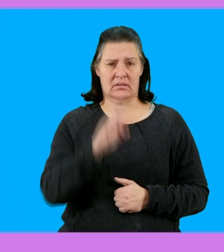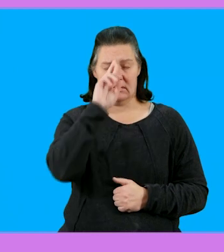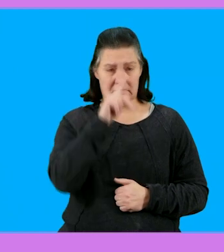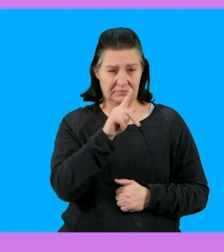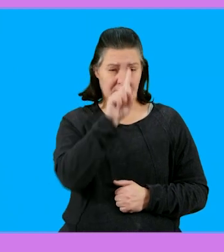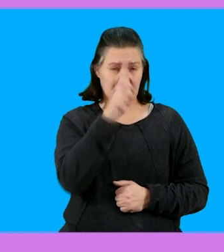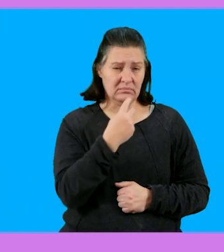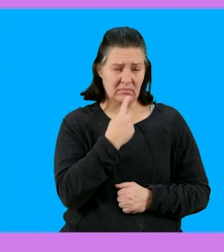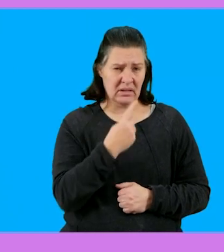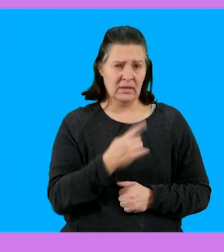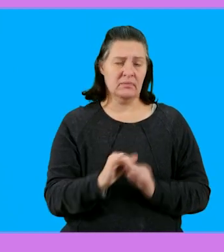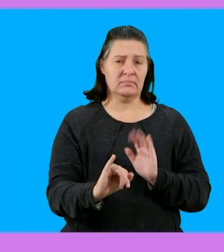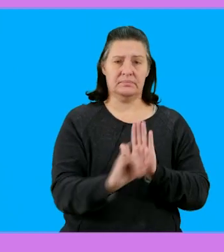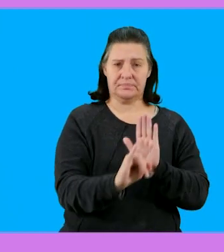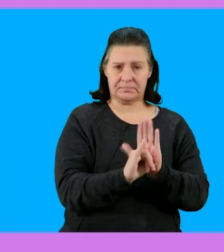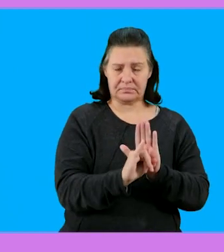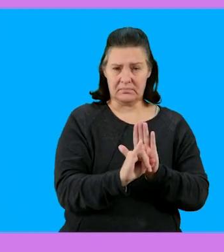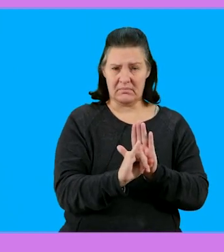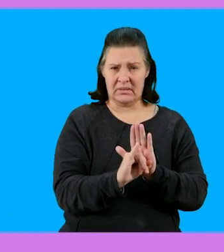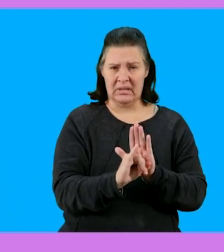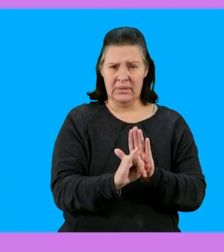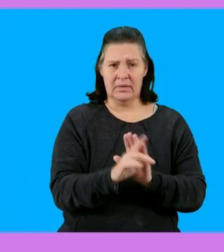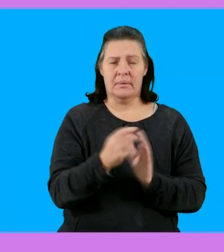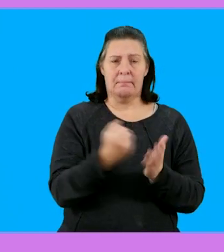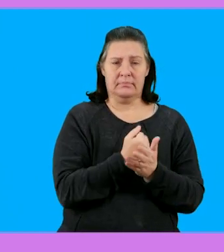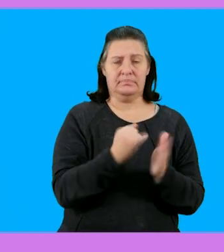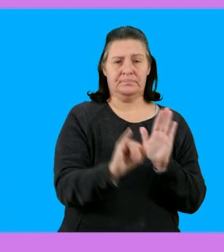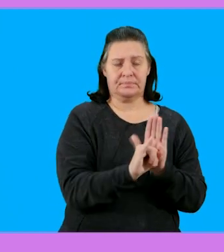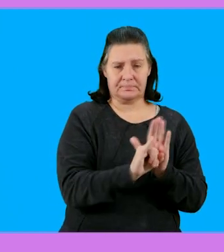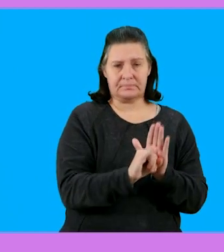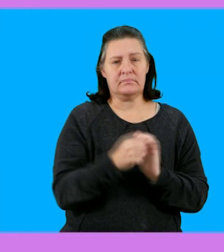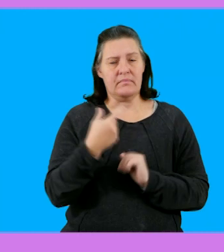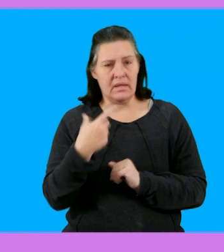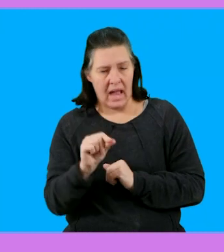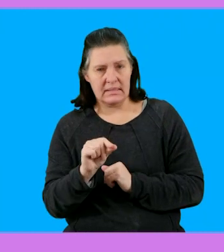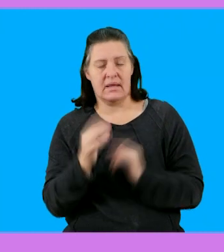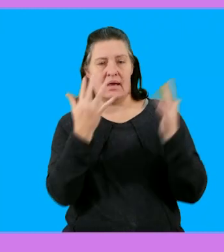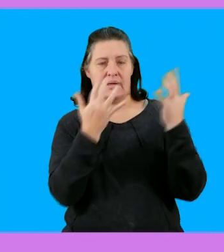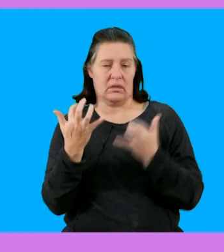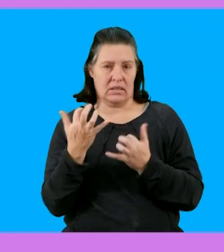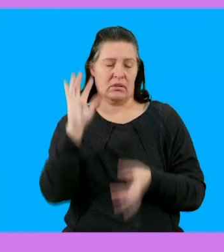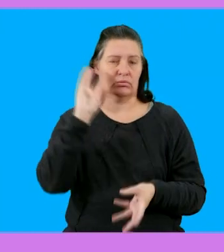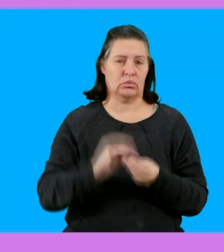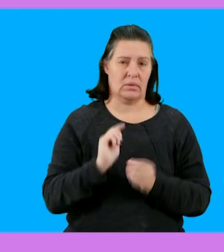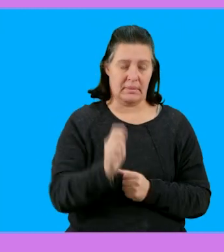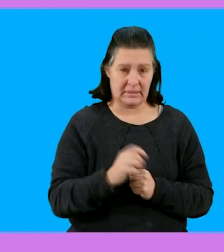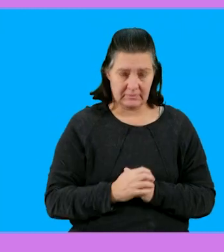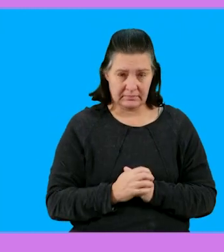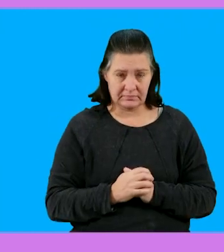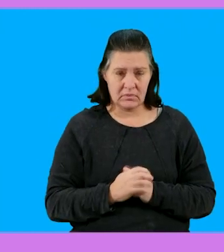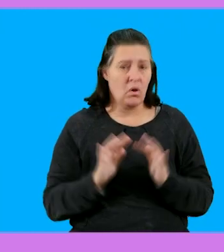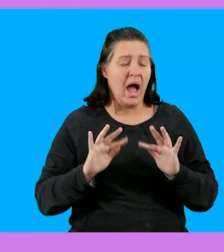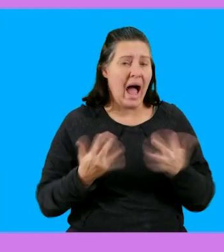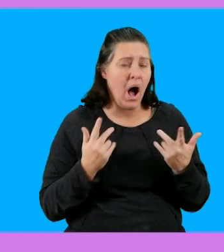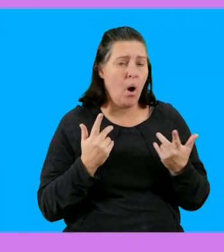says identify, so we have to do two things here. Né? Identify and we have to calculate the total paid. Right, so